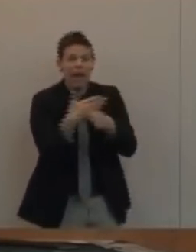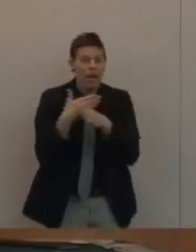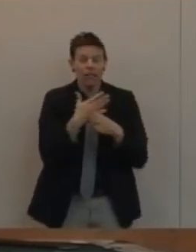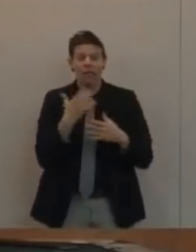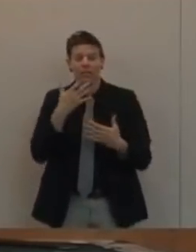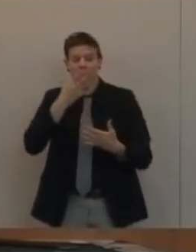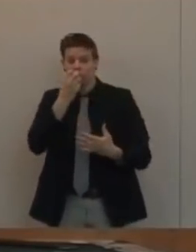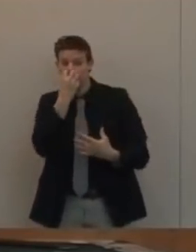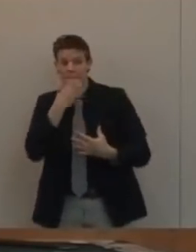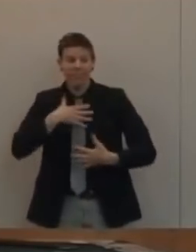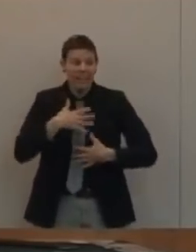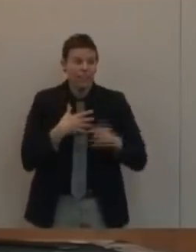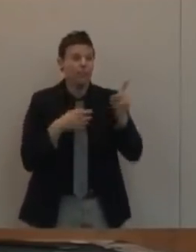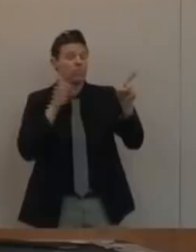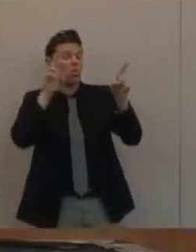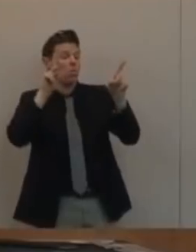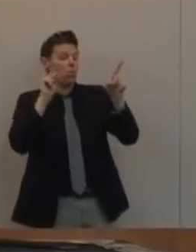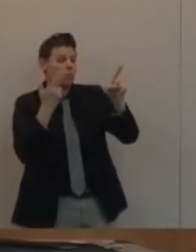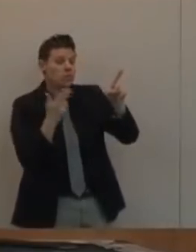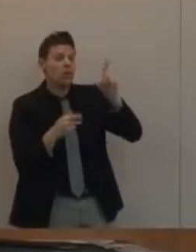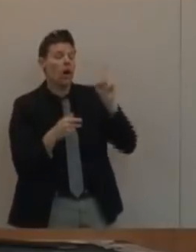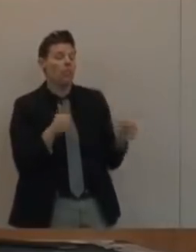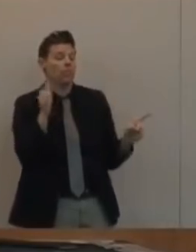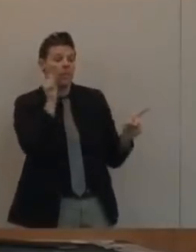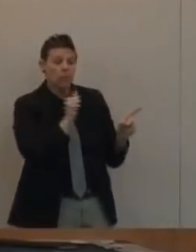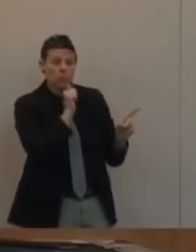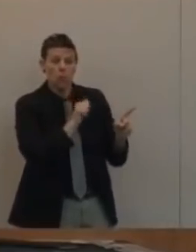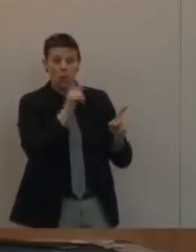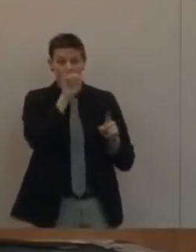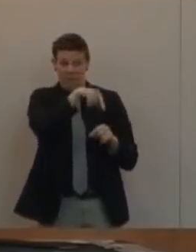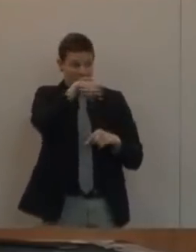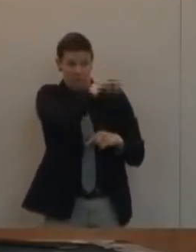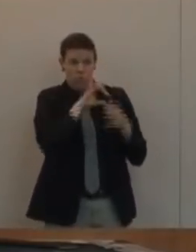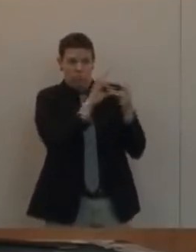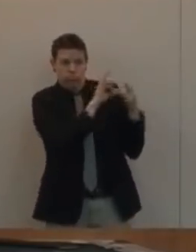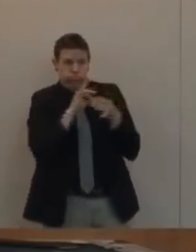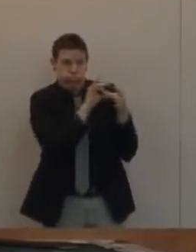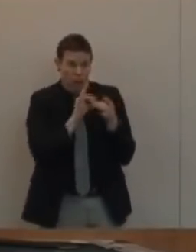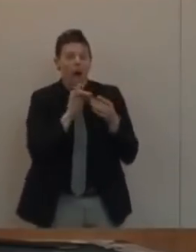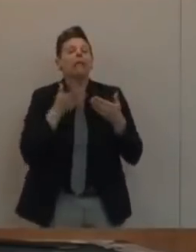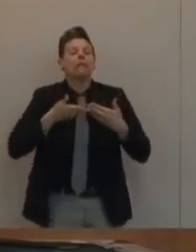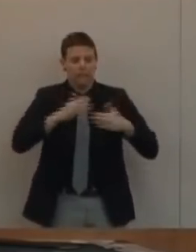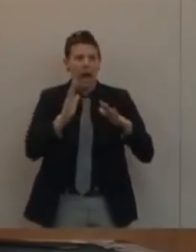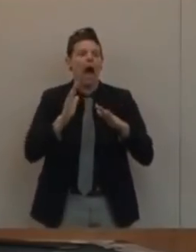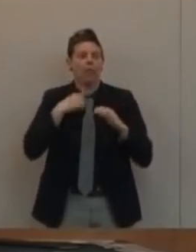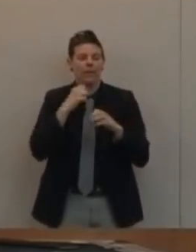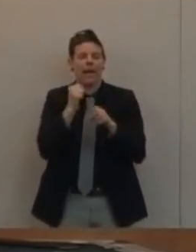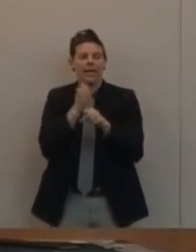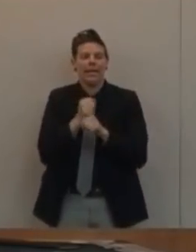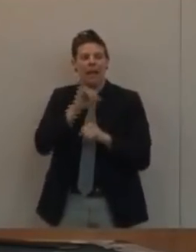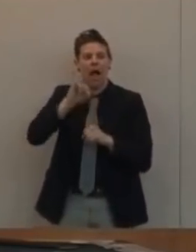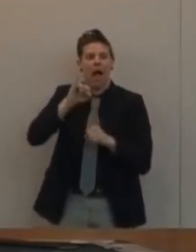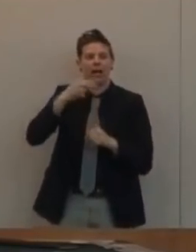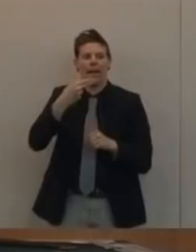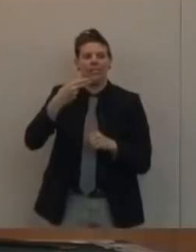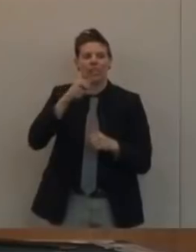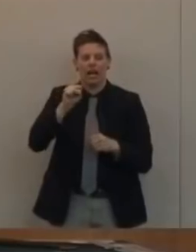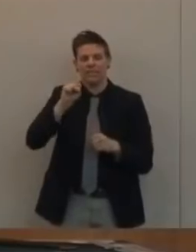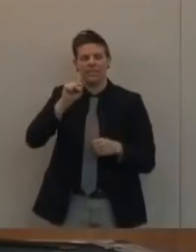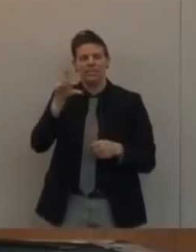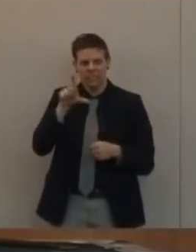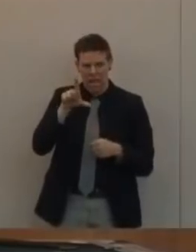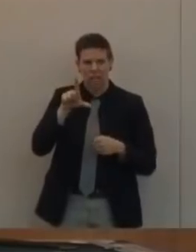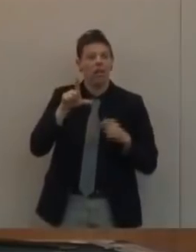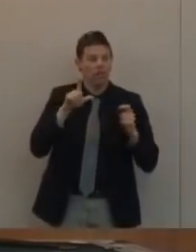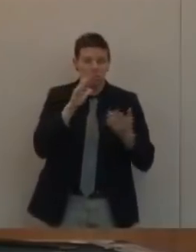to New Mexico getting more ventilators through an IHS allocation than less. So it really does work,